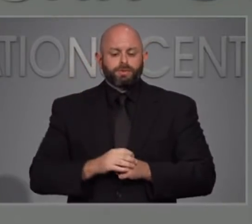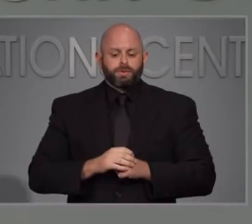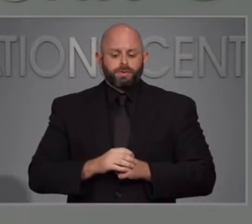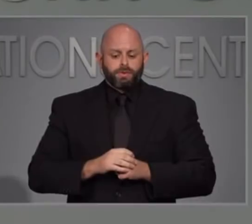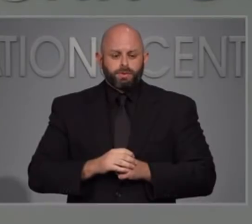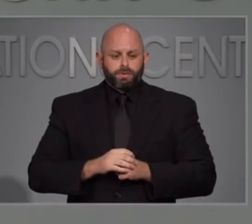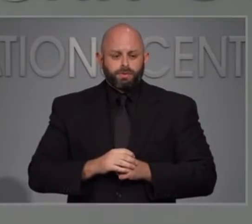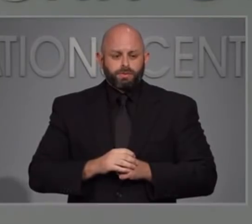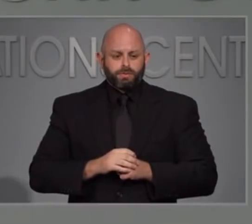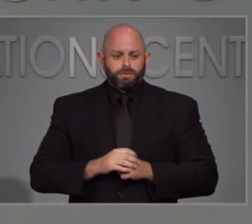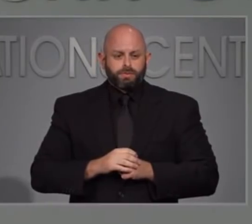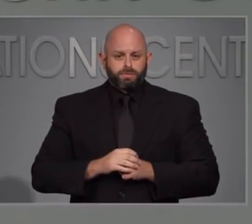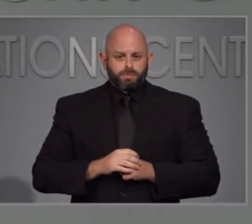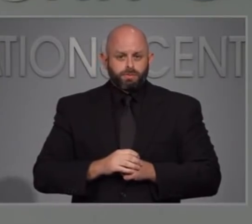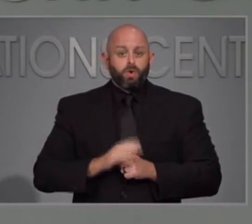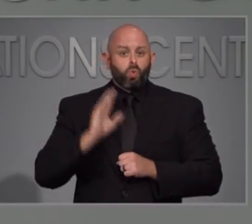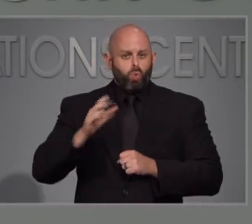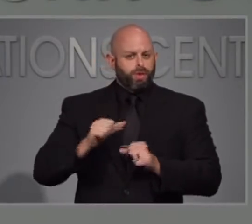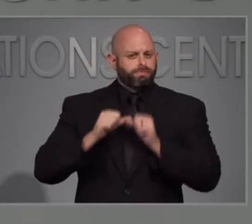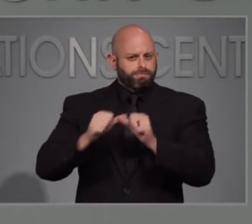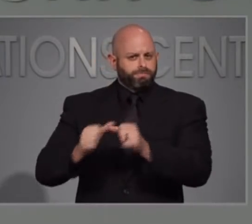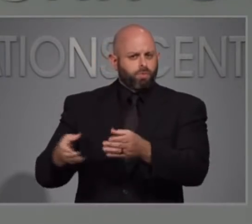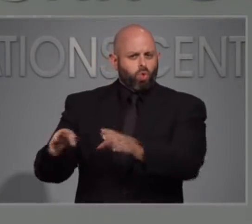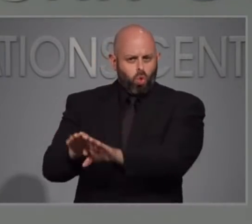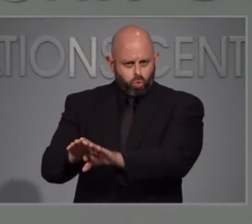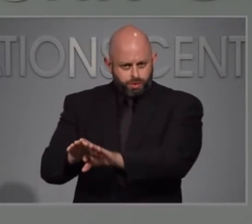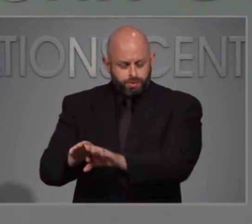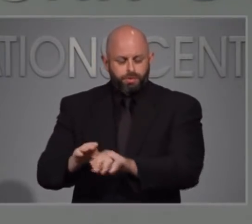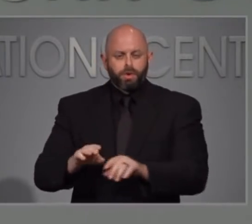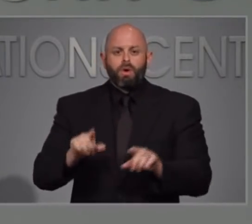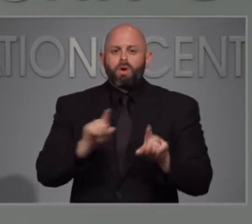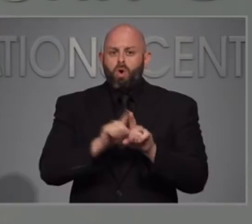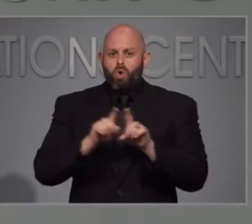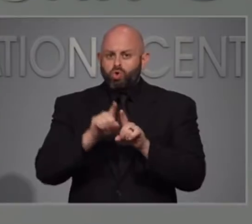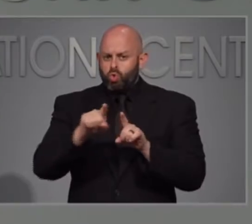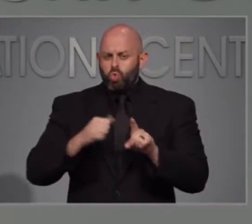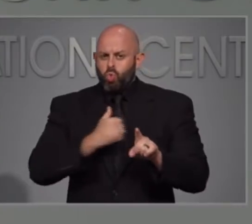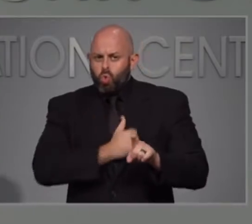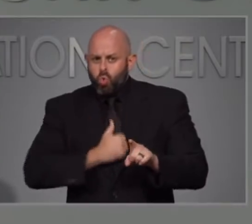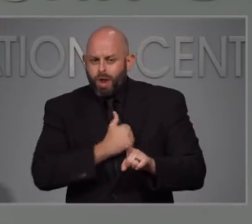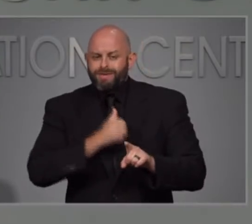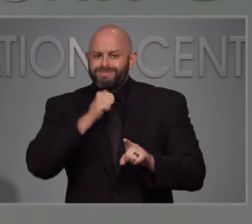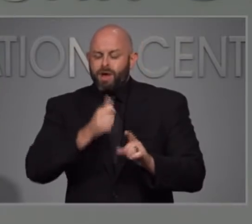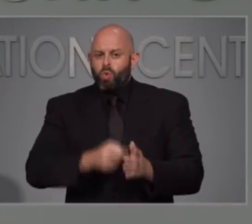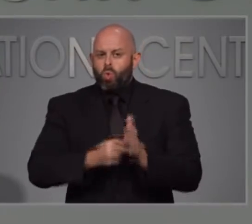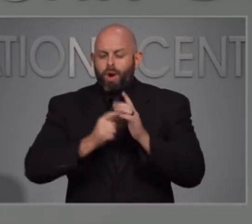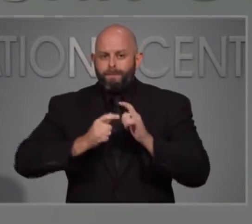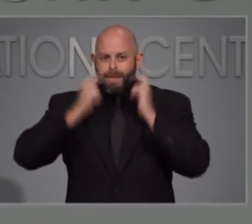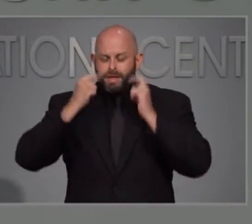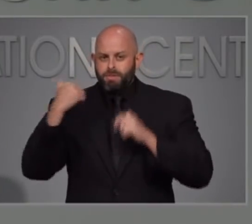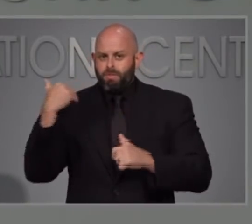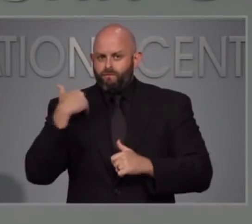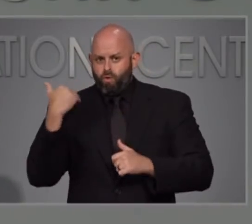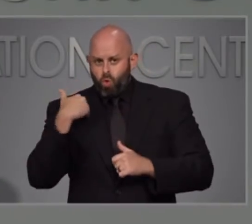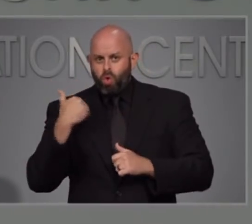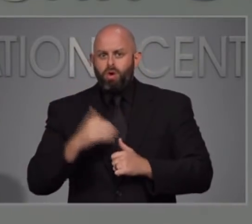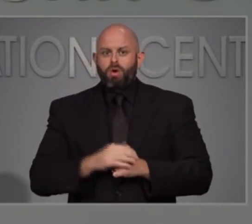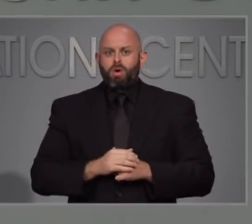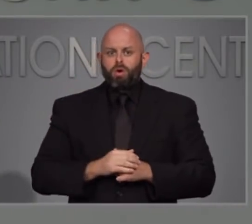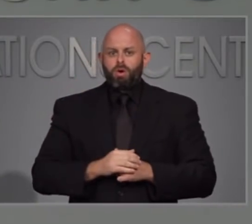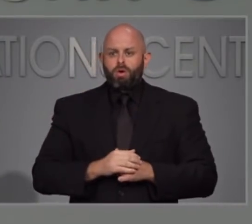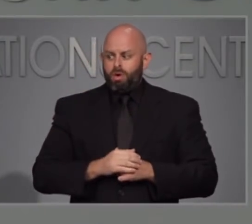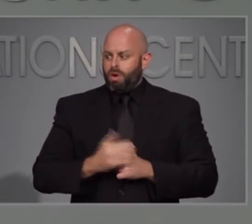face coverings. Just last week, my colleague here at ABC 11 asked you explicitly, why not go ahead and make face